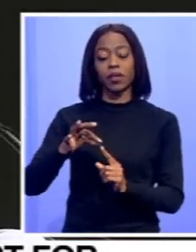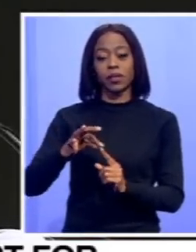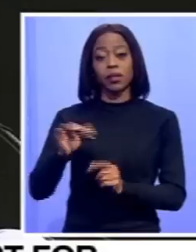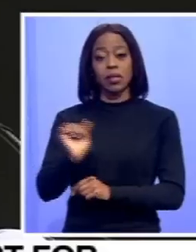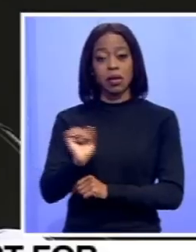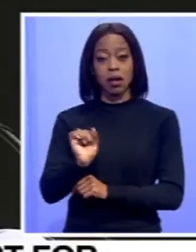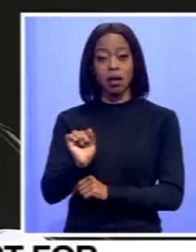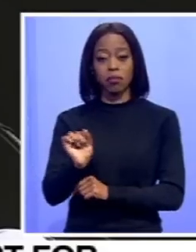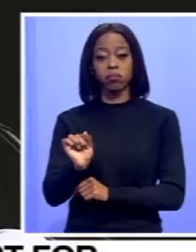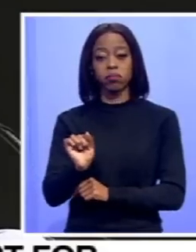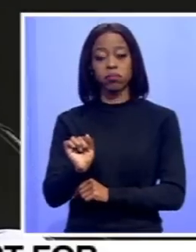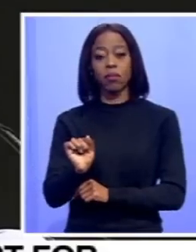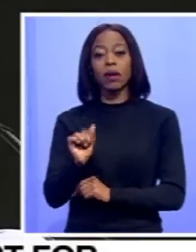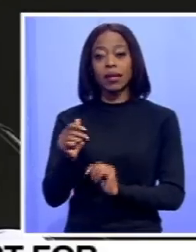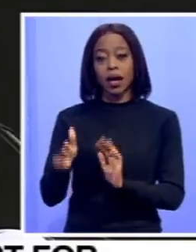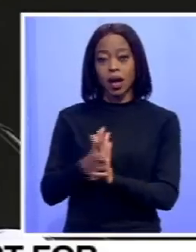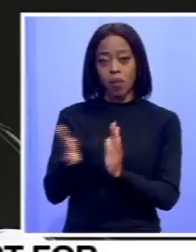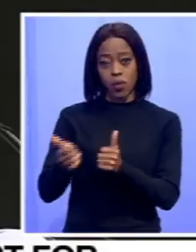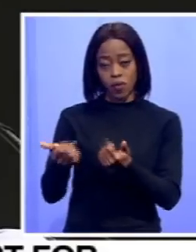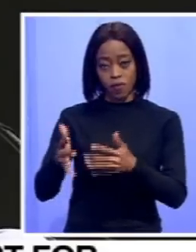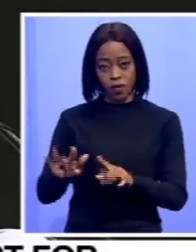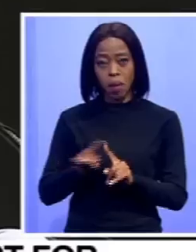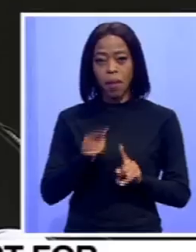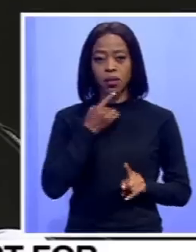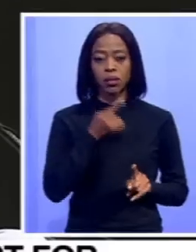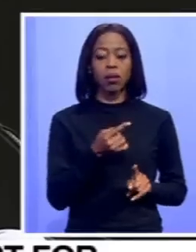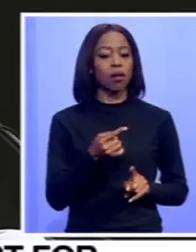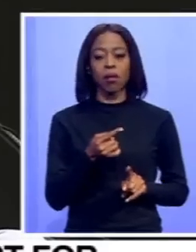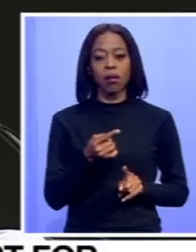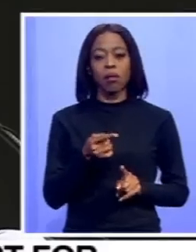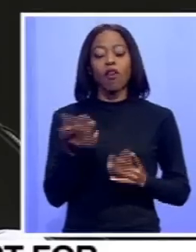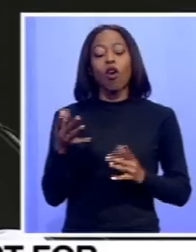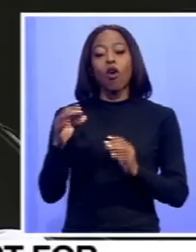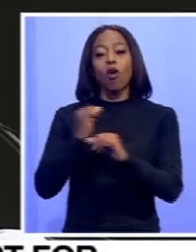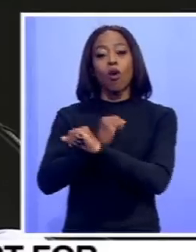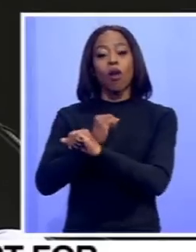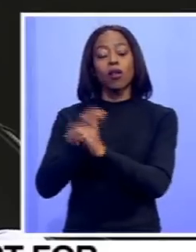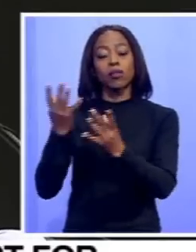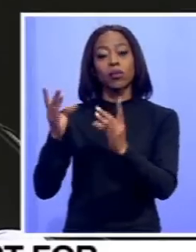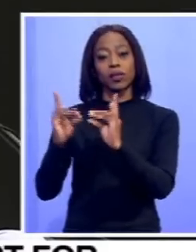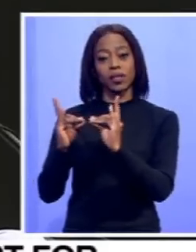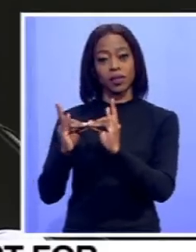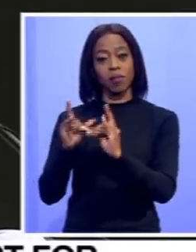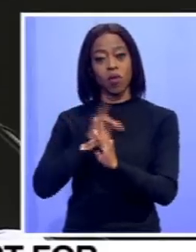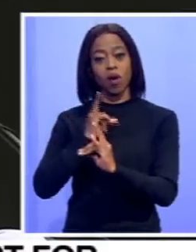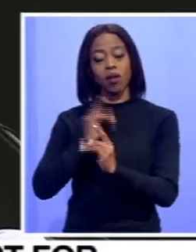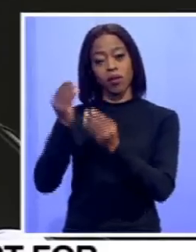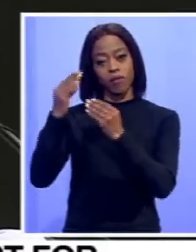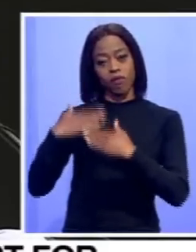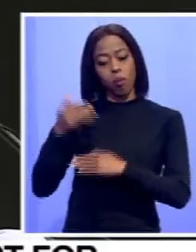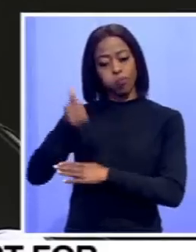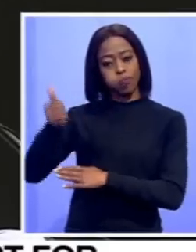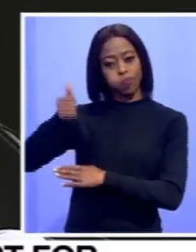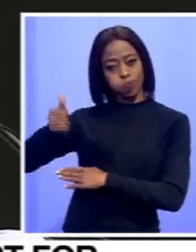in was accredited, but he maintained that the accreditation was for Orlando Stadium because he had been informed by Lieutenant-Colonel Johannes on